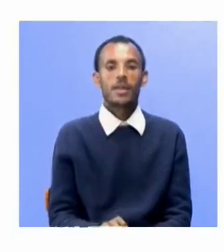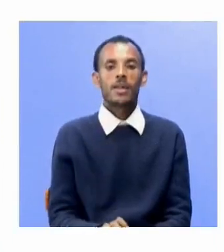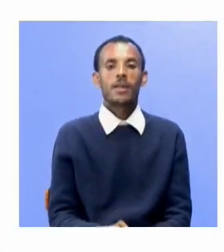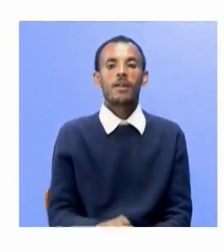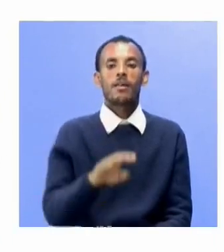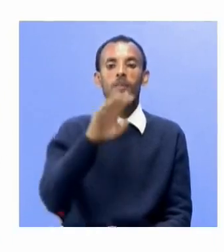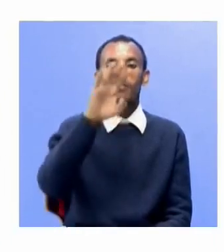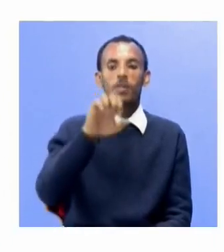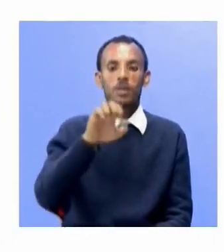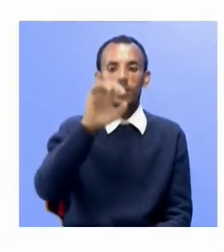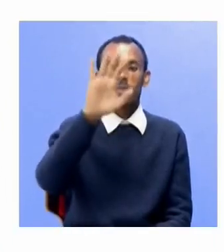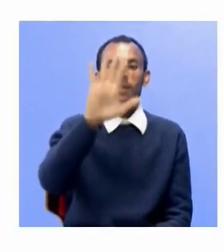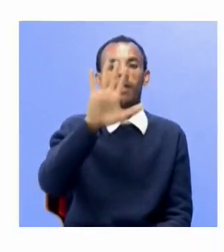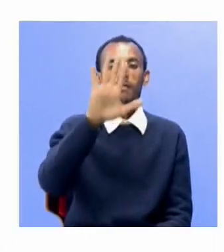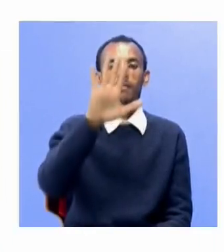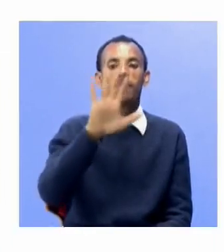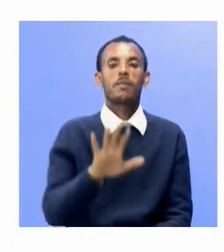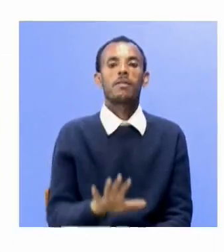45,